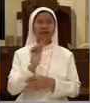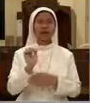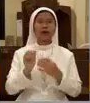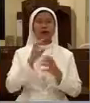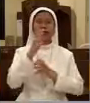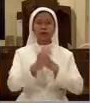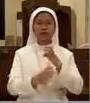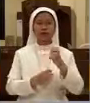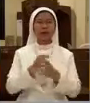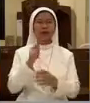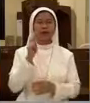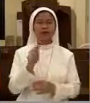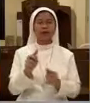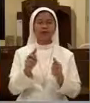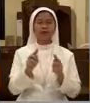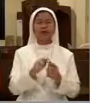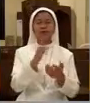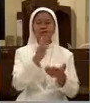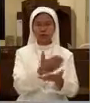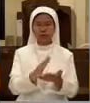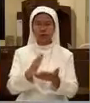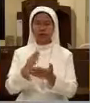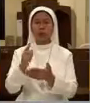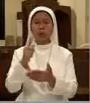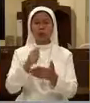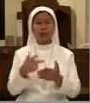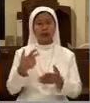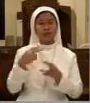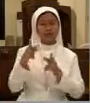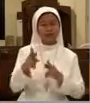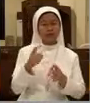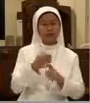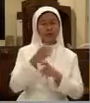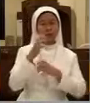be shared with everyone.